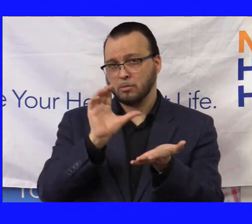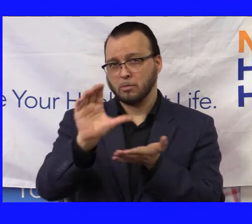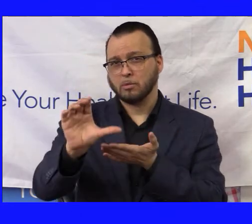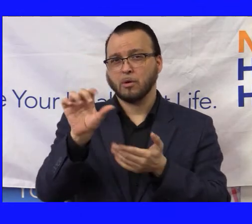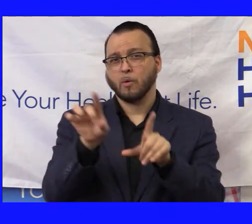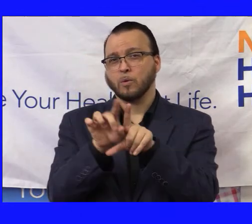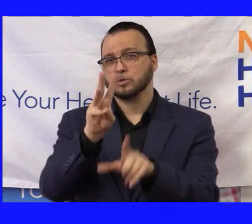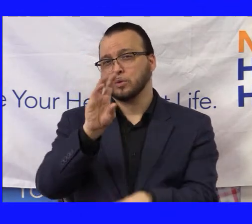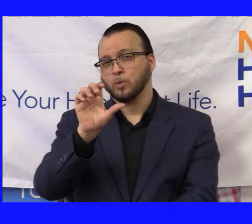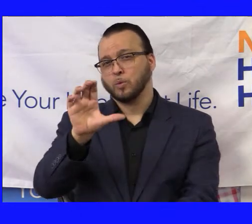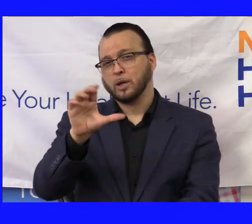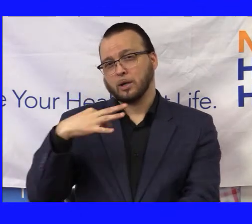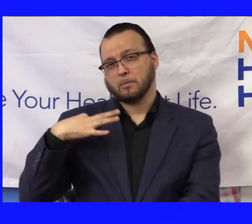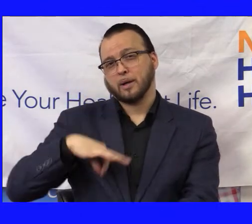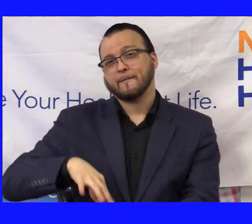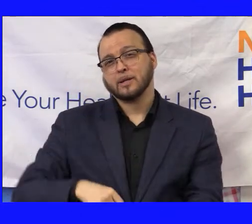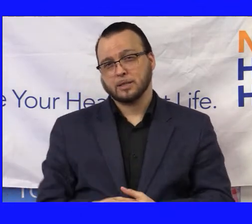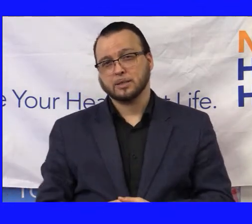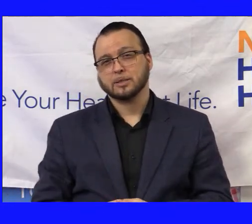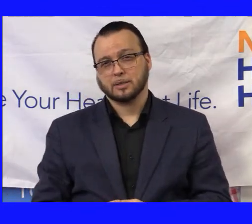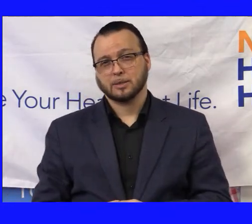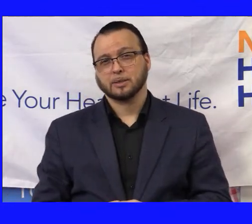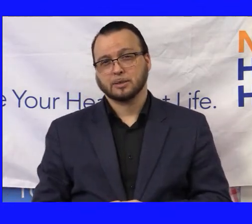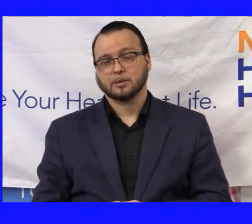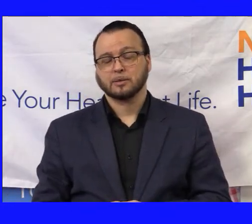WIC benefits. Next, please.